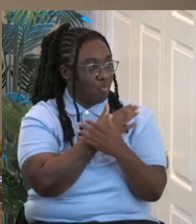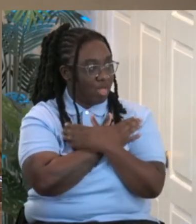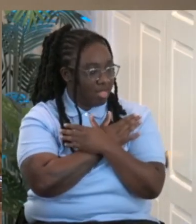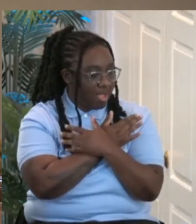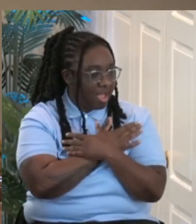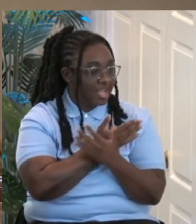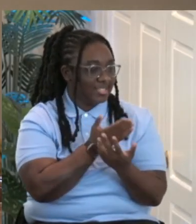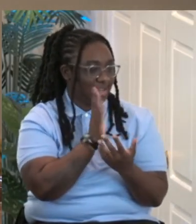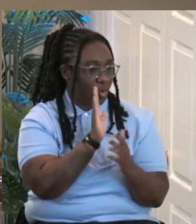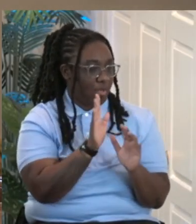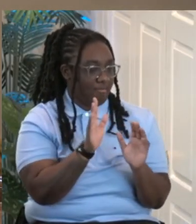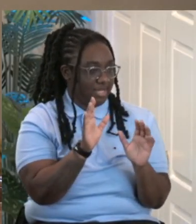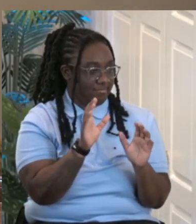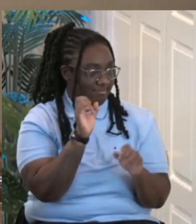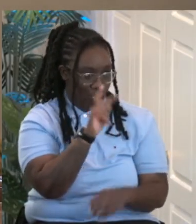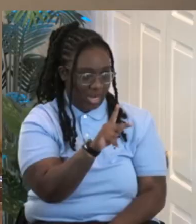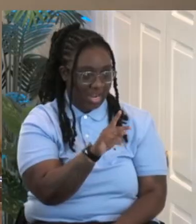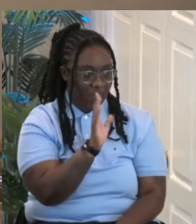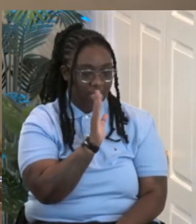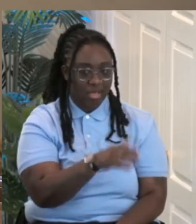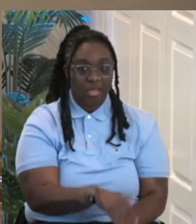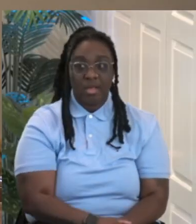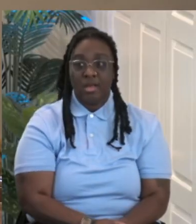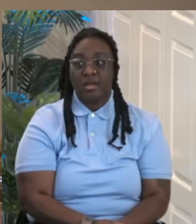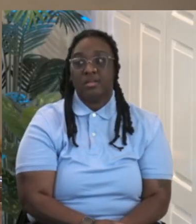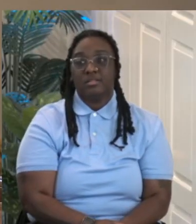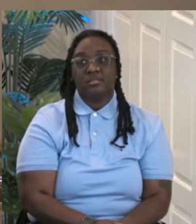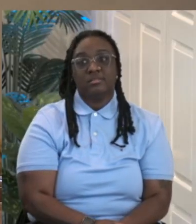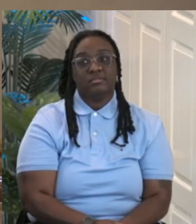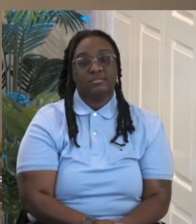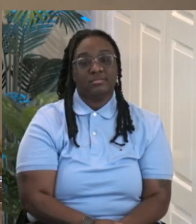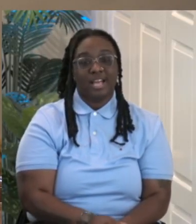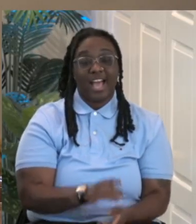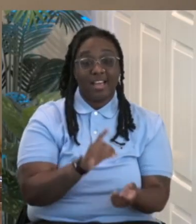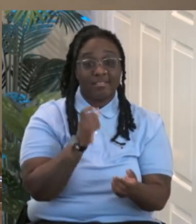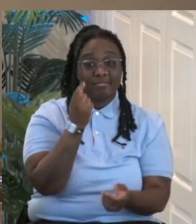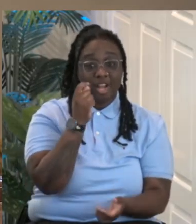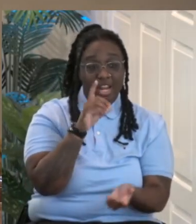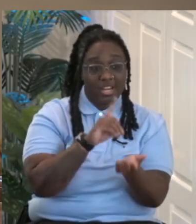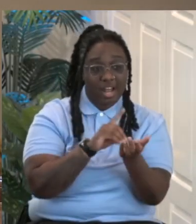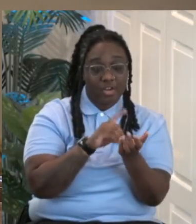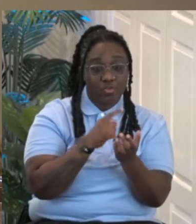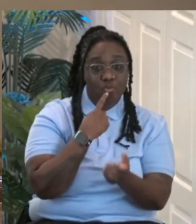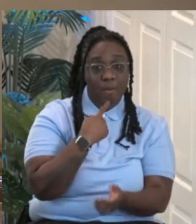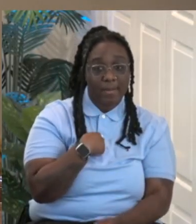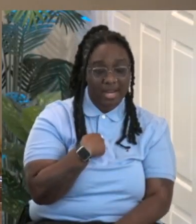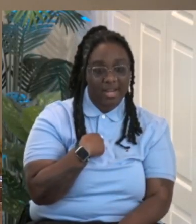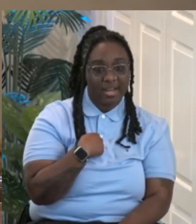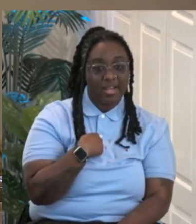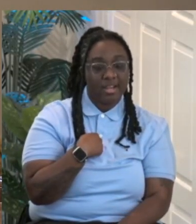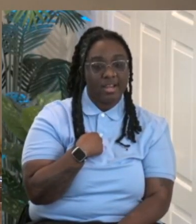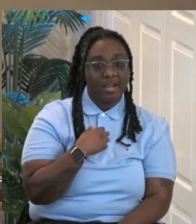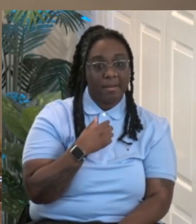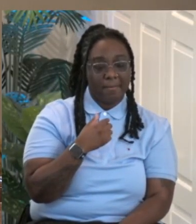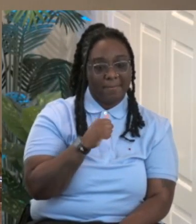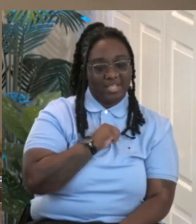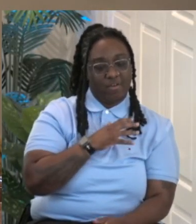okay. And he actually told me, I had my son with me at the time,